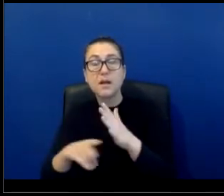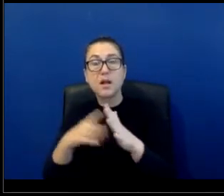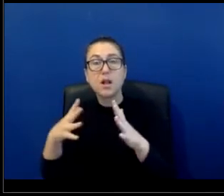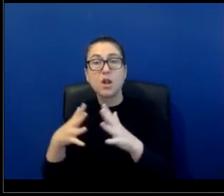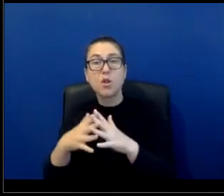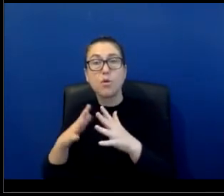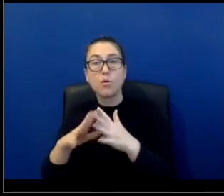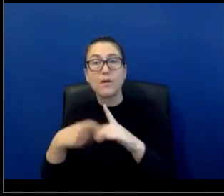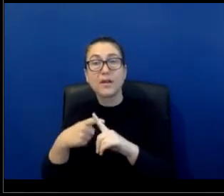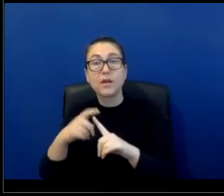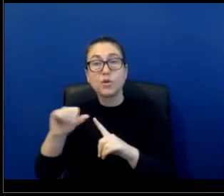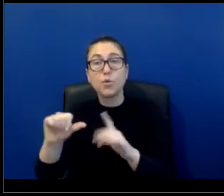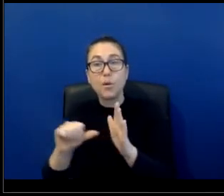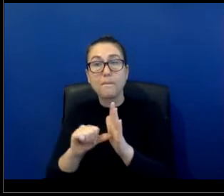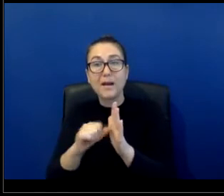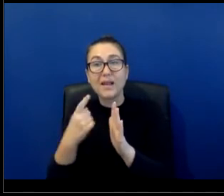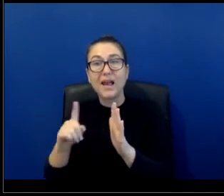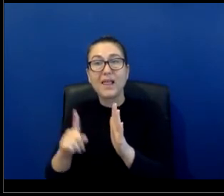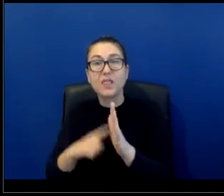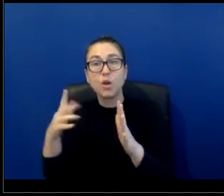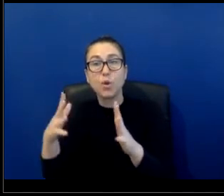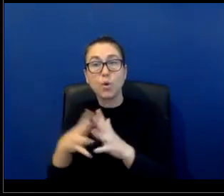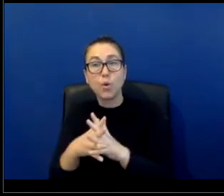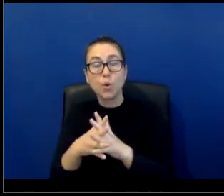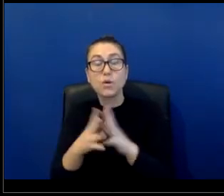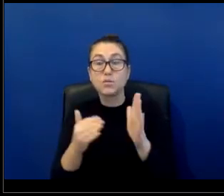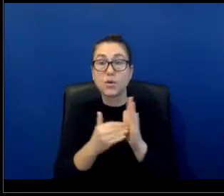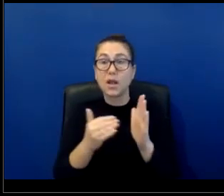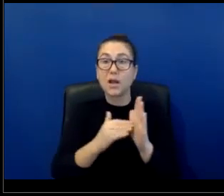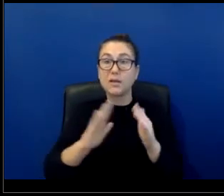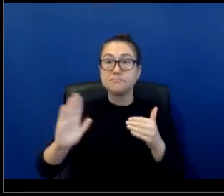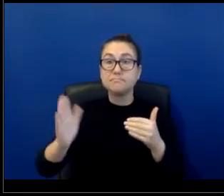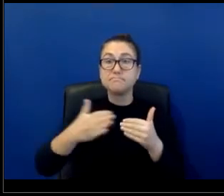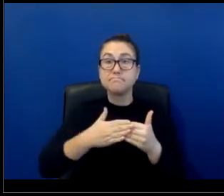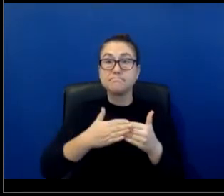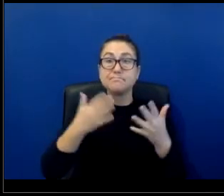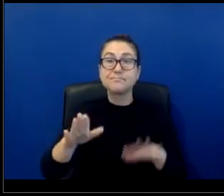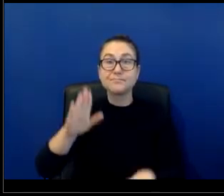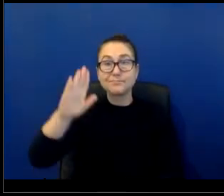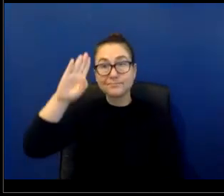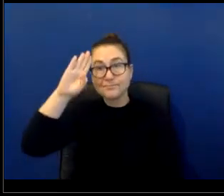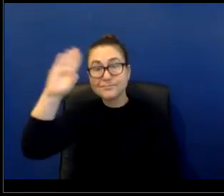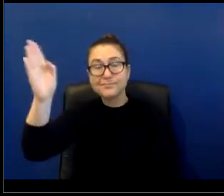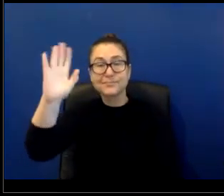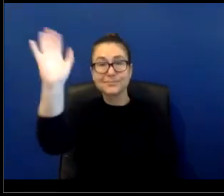and the law. So I will close the webinar and say goodbye